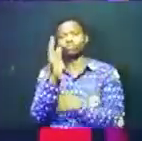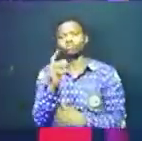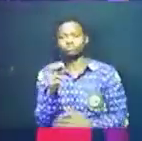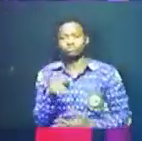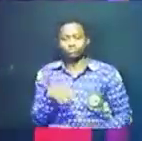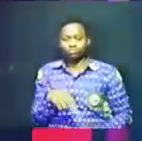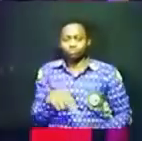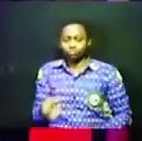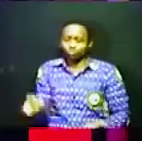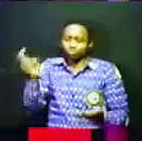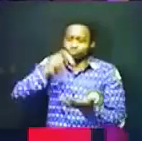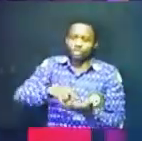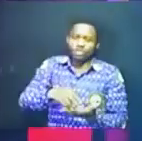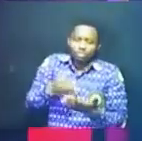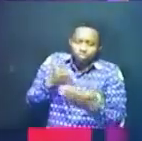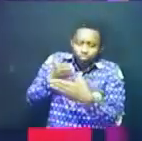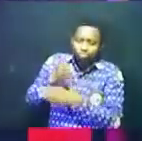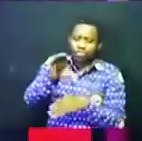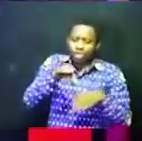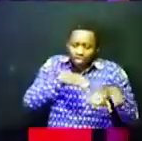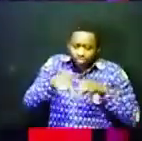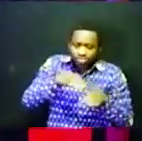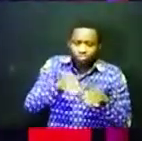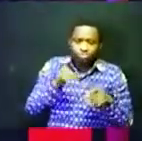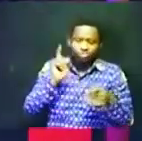actions in defense of the